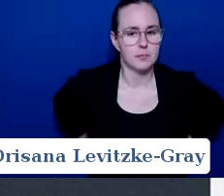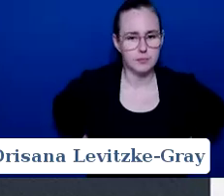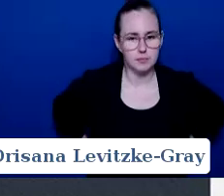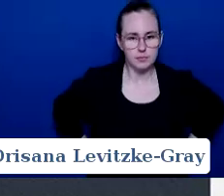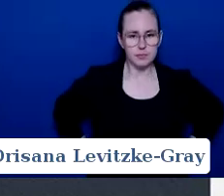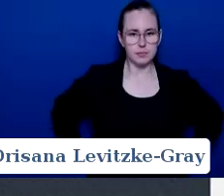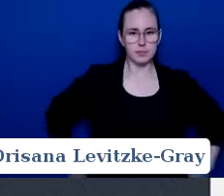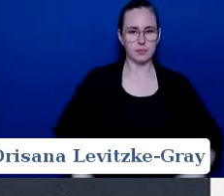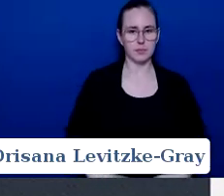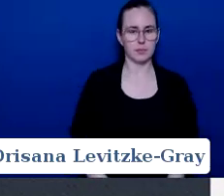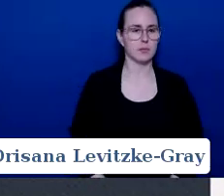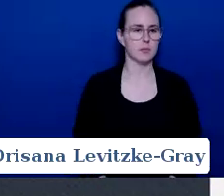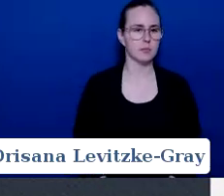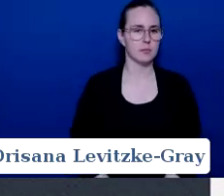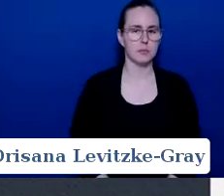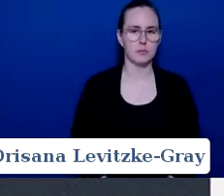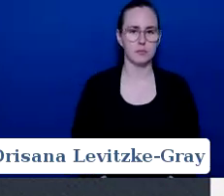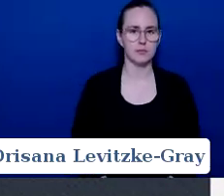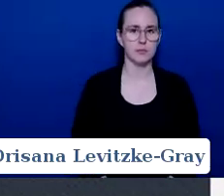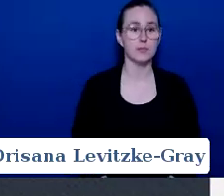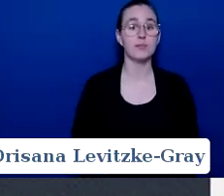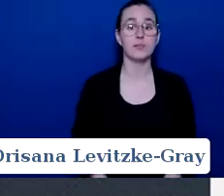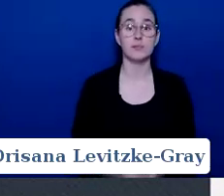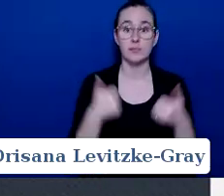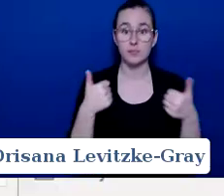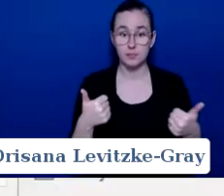Thank you. Could you please confirm if you can see my screen?